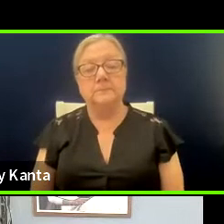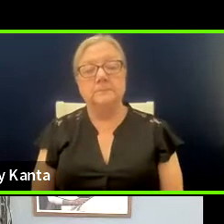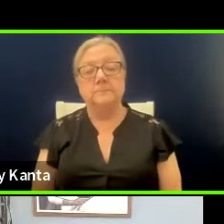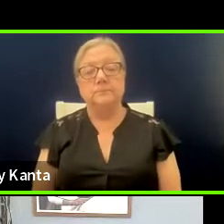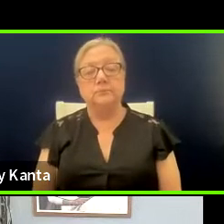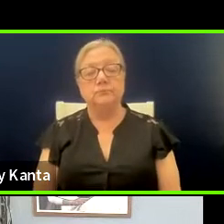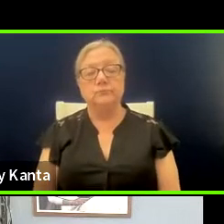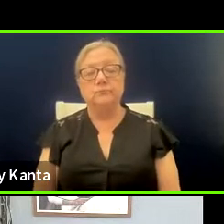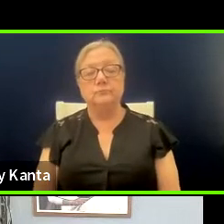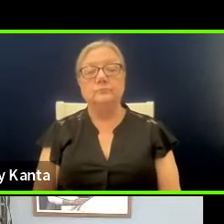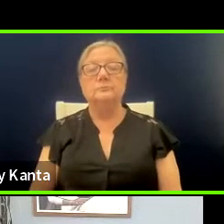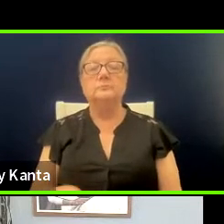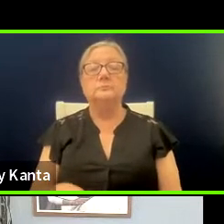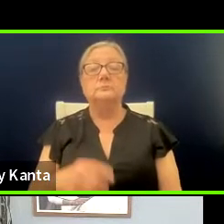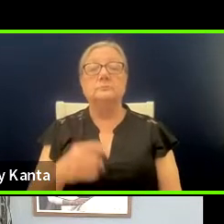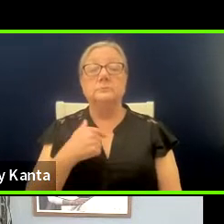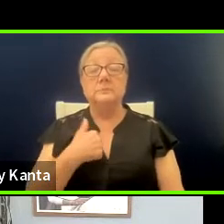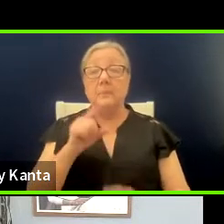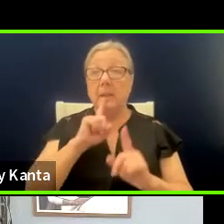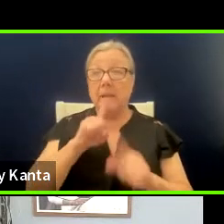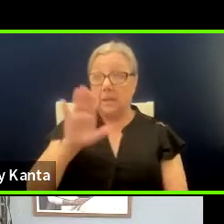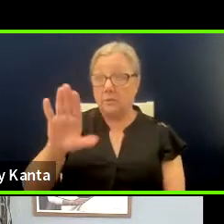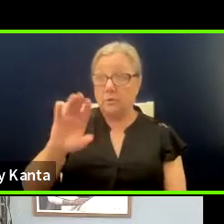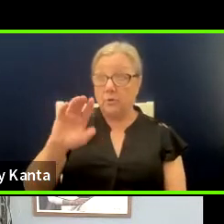Meg, did I answer your question?